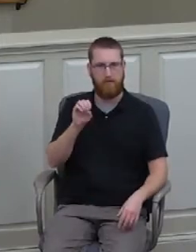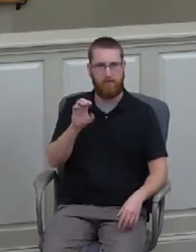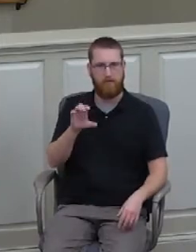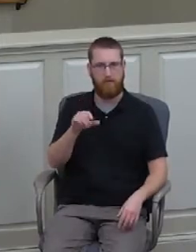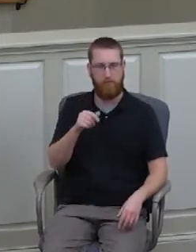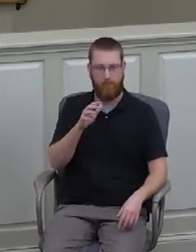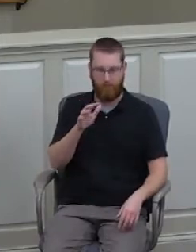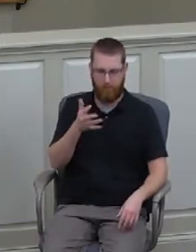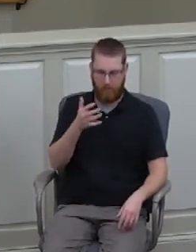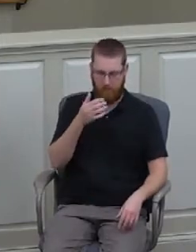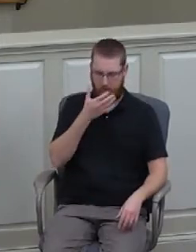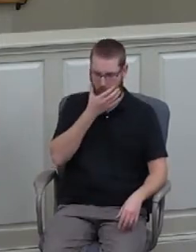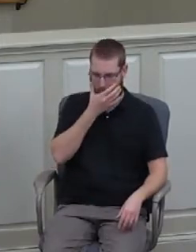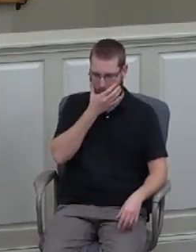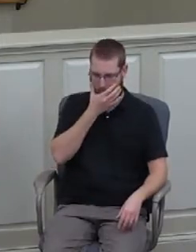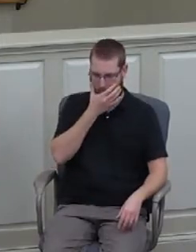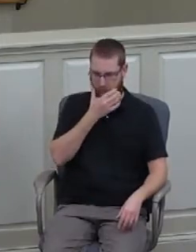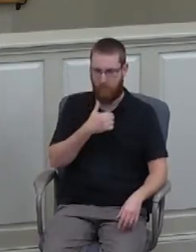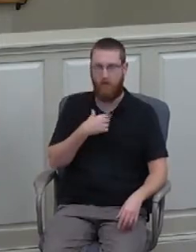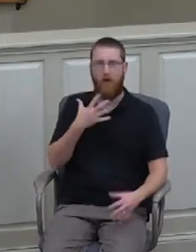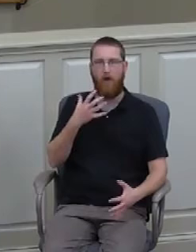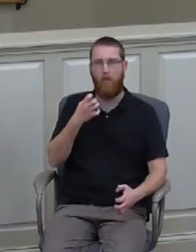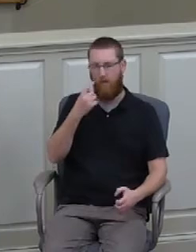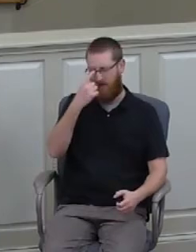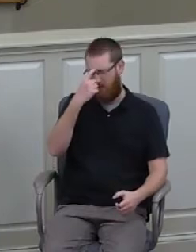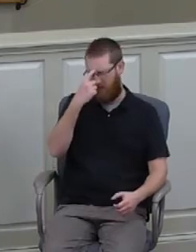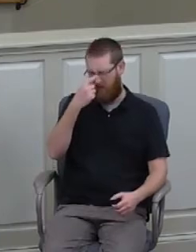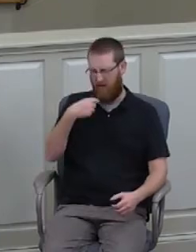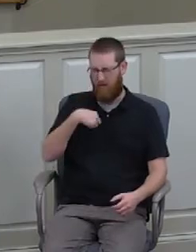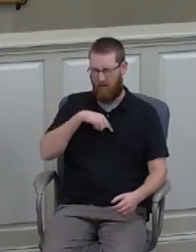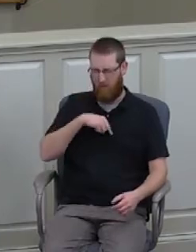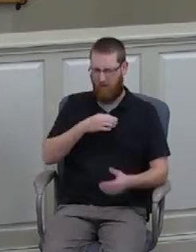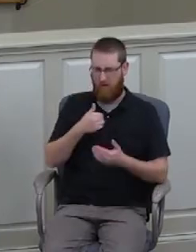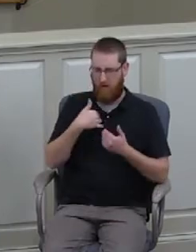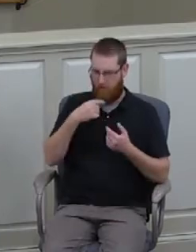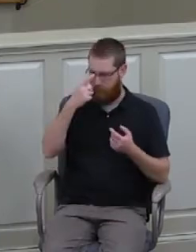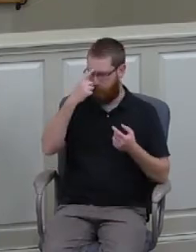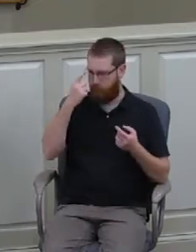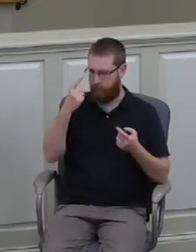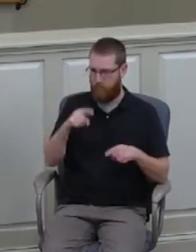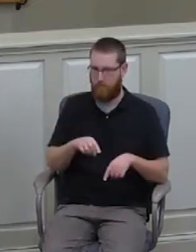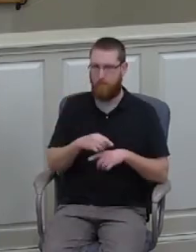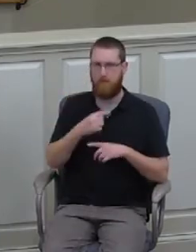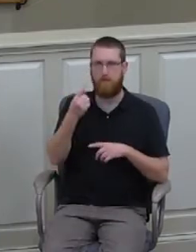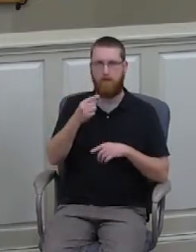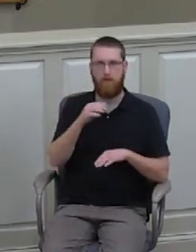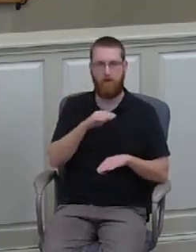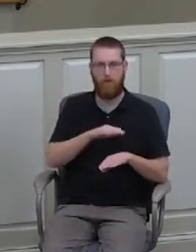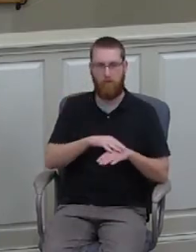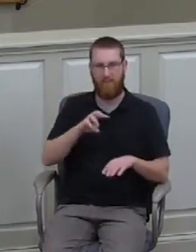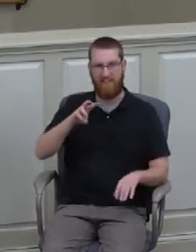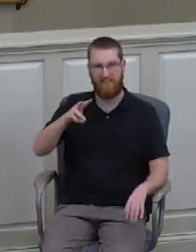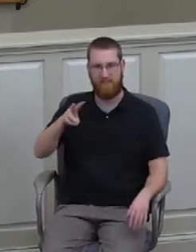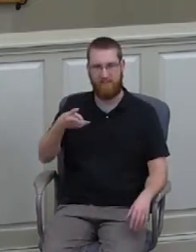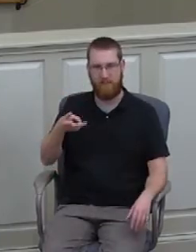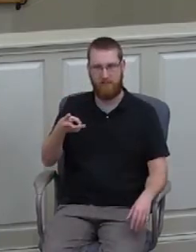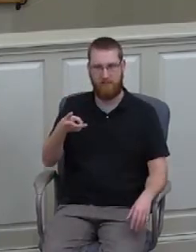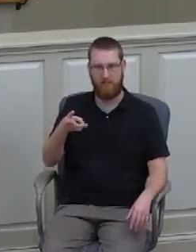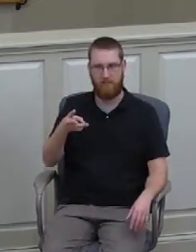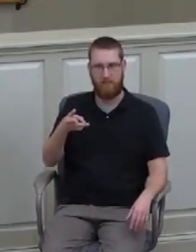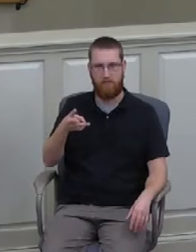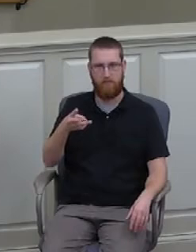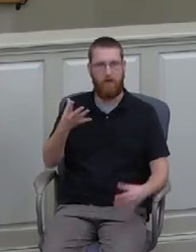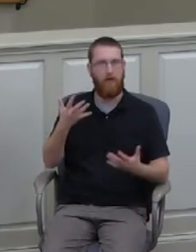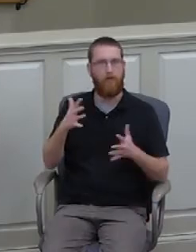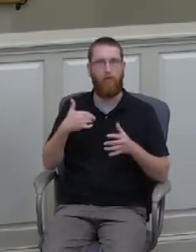I would like to think that we could come to some conclusion on the 6th. I'm not trying to rush